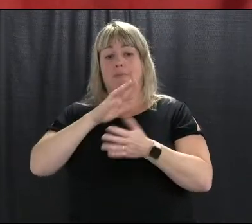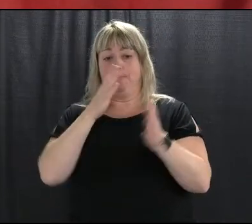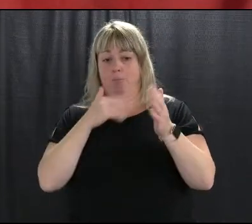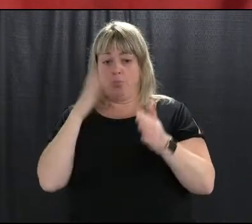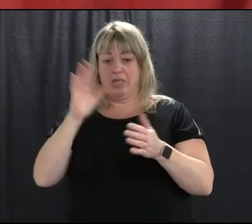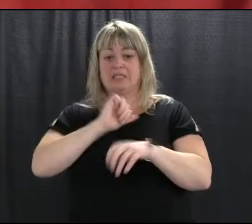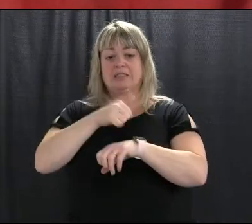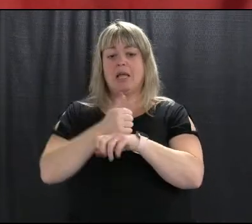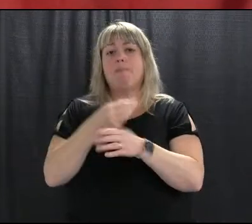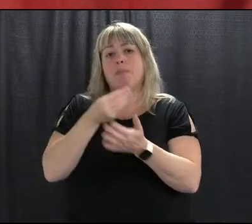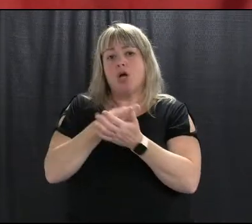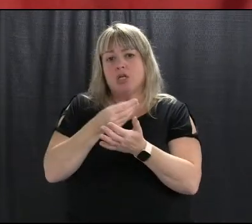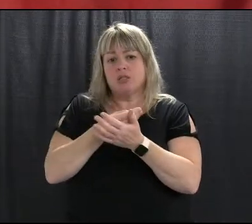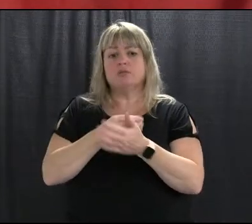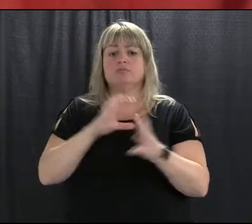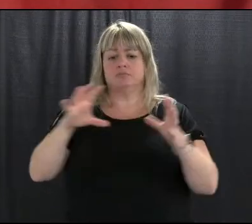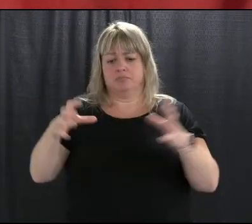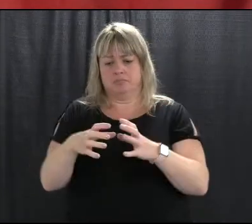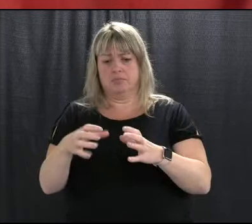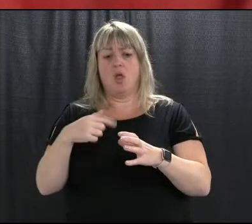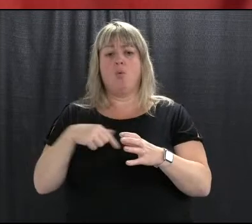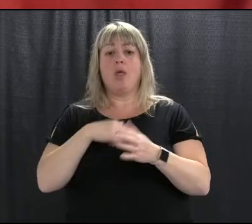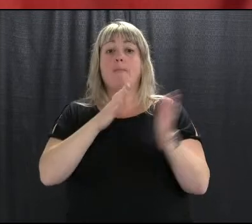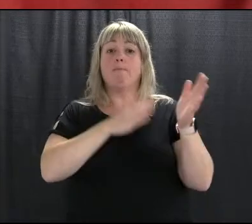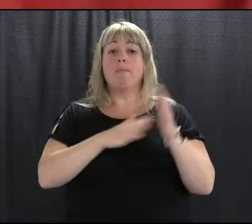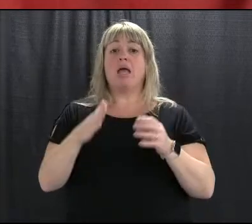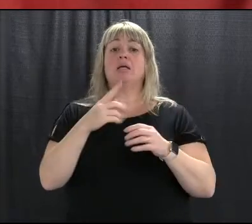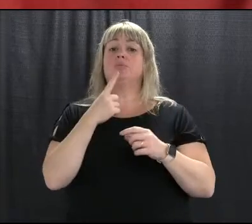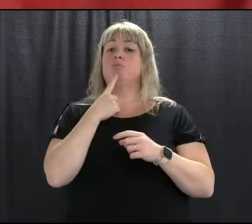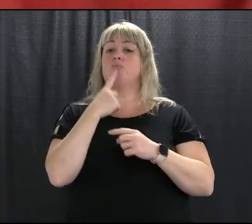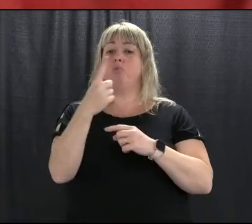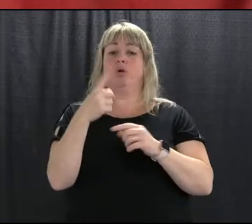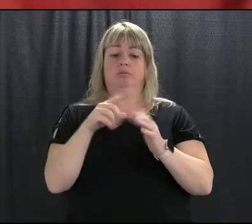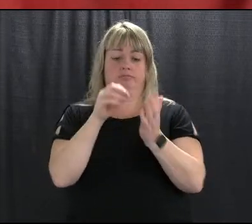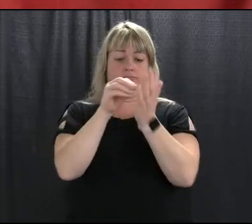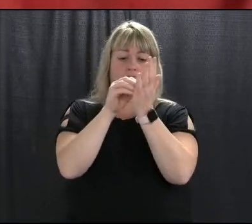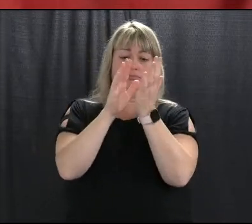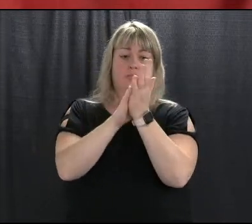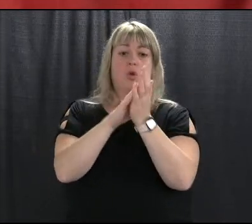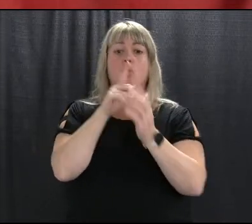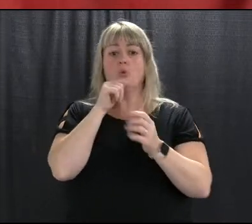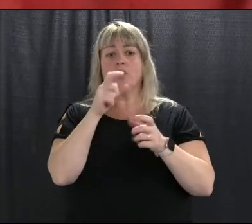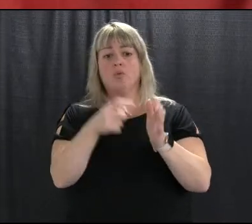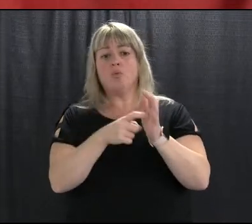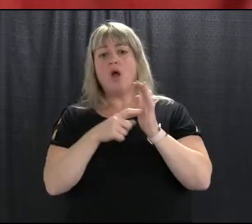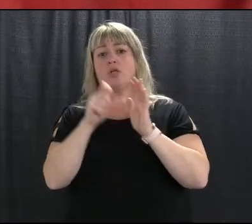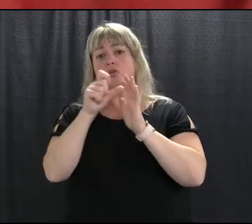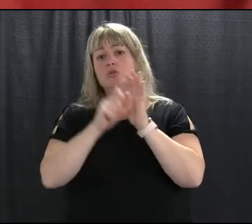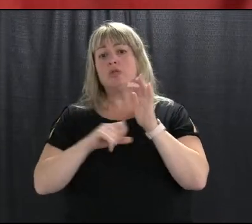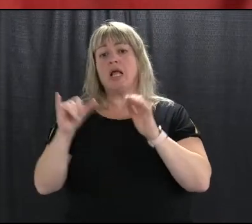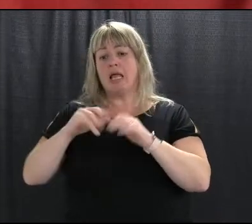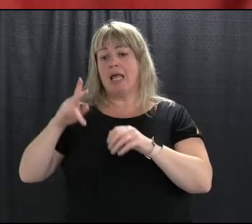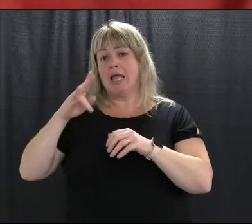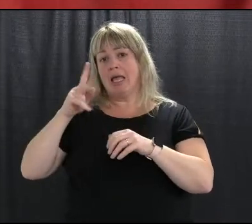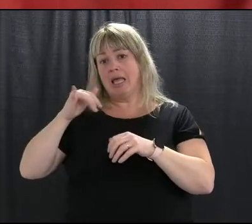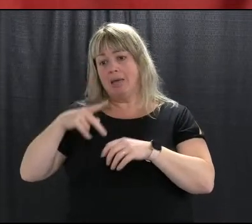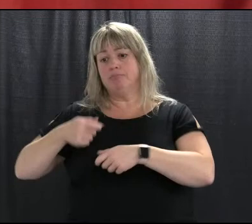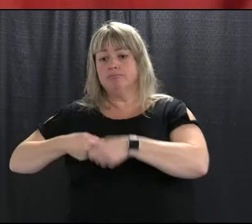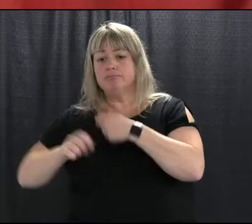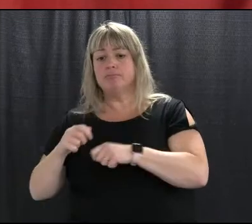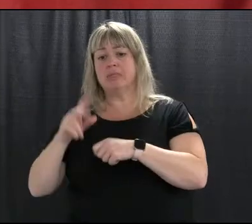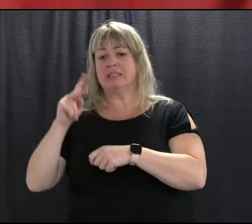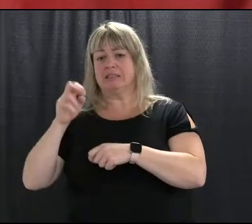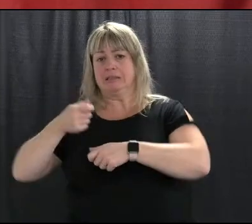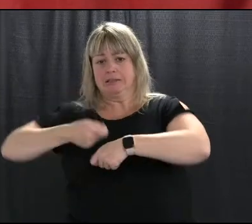have launched a centralized single-entry intake model for people who require high-volume surgeries like total hips and total knee